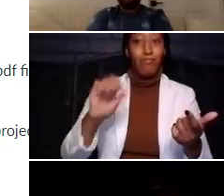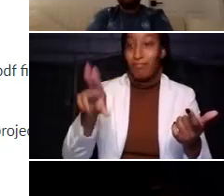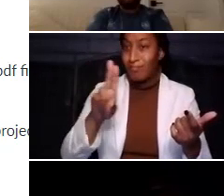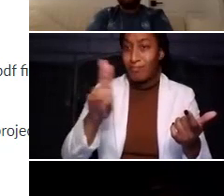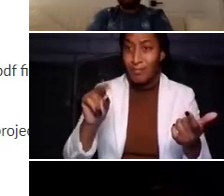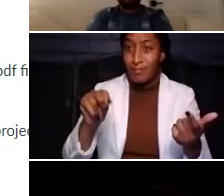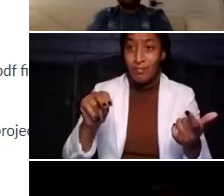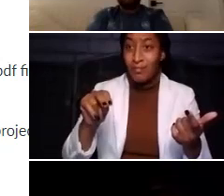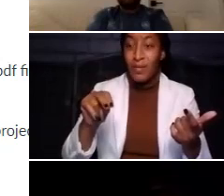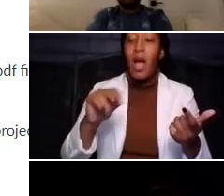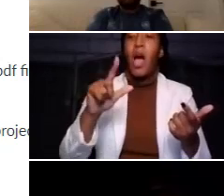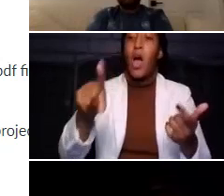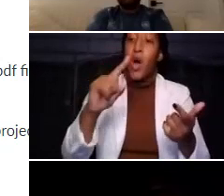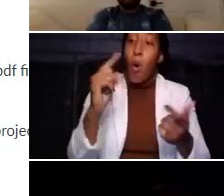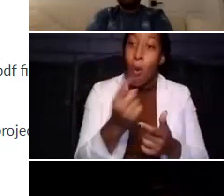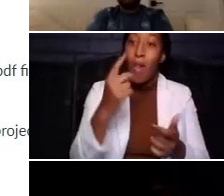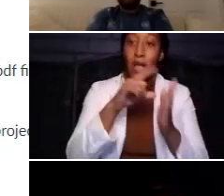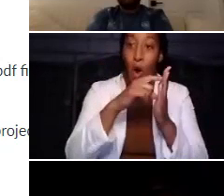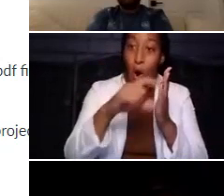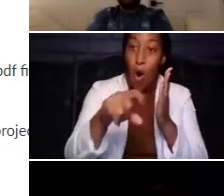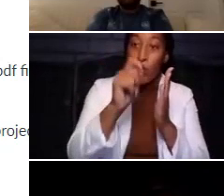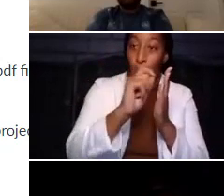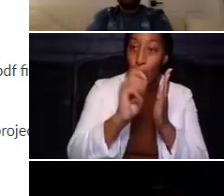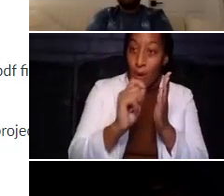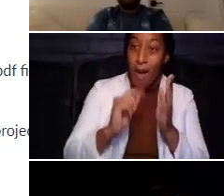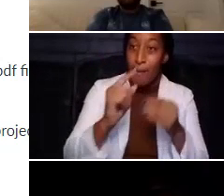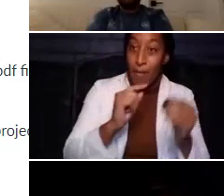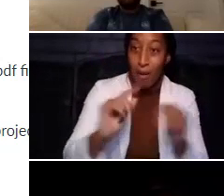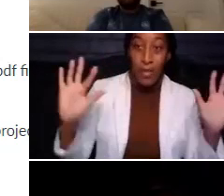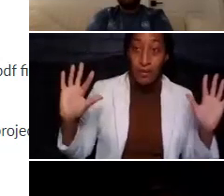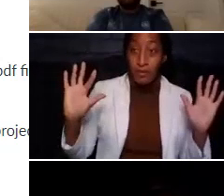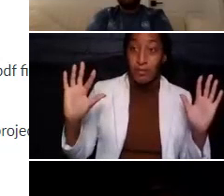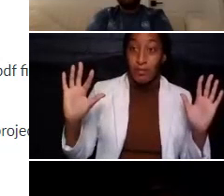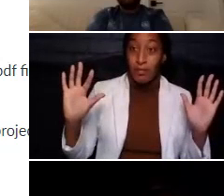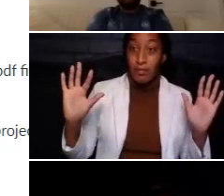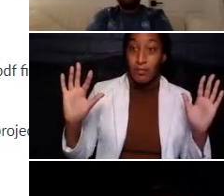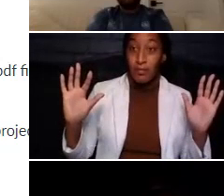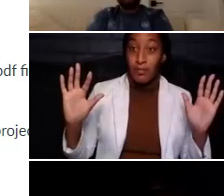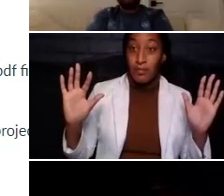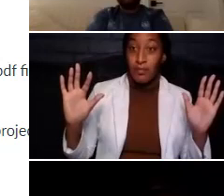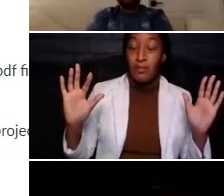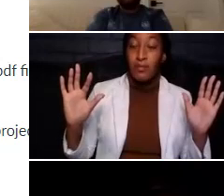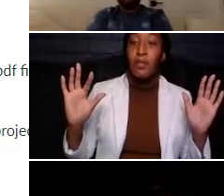article. Now, that means the only source is the one you